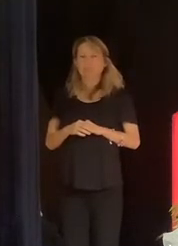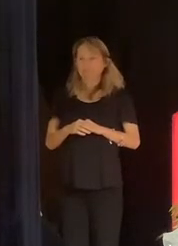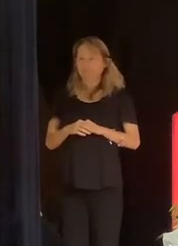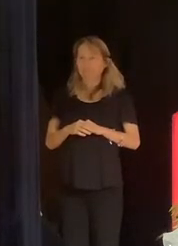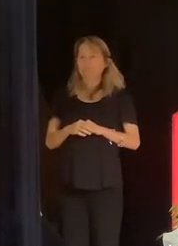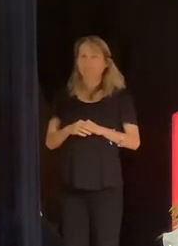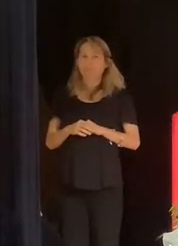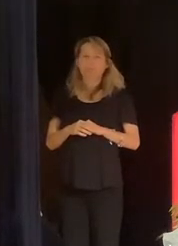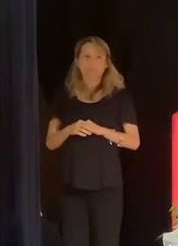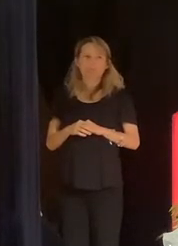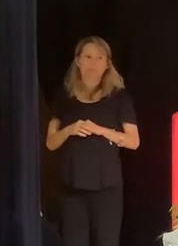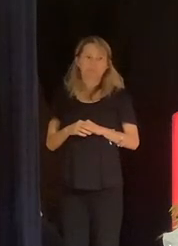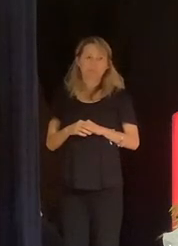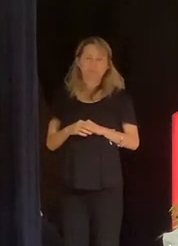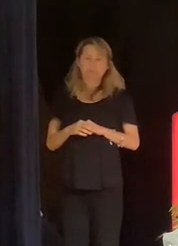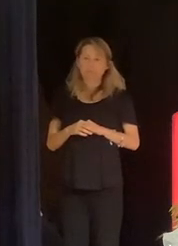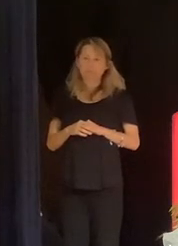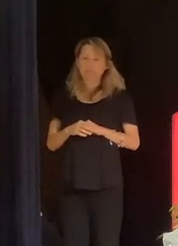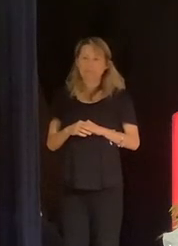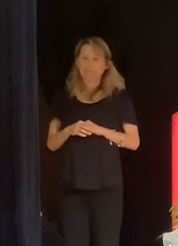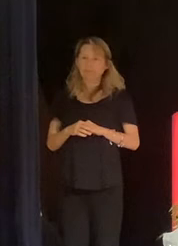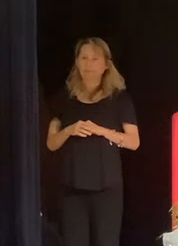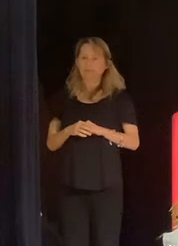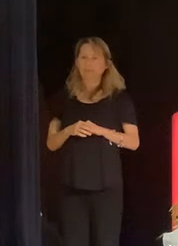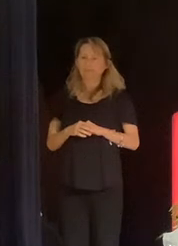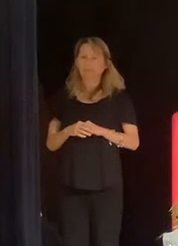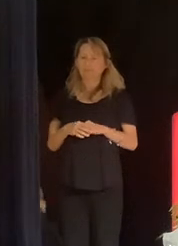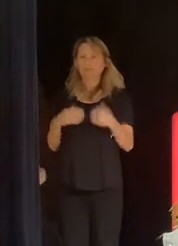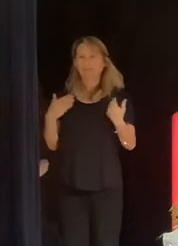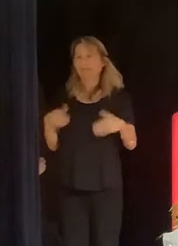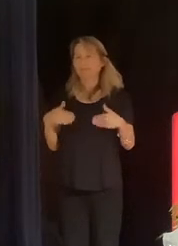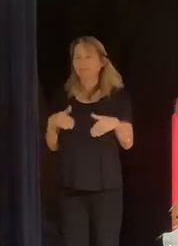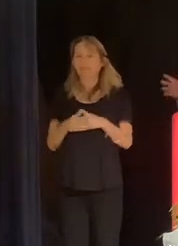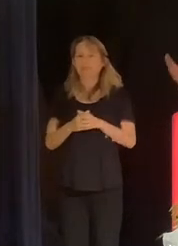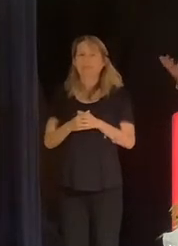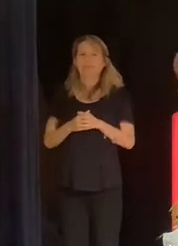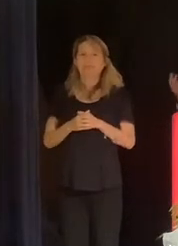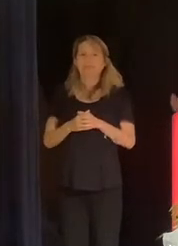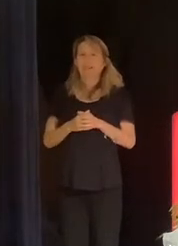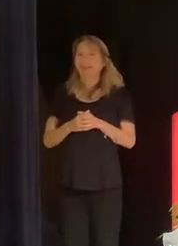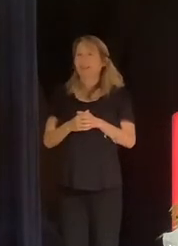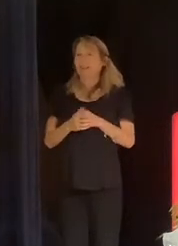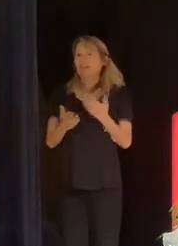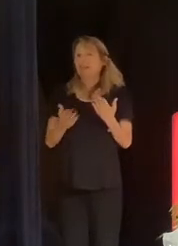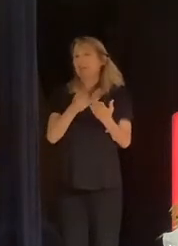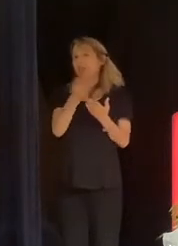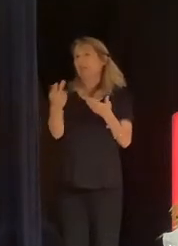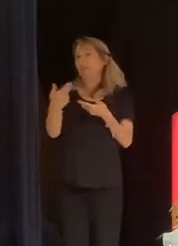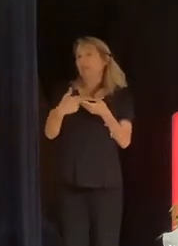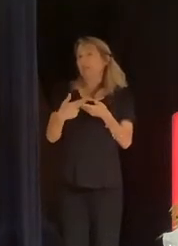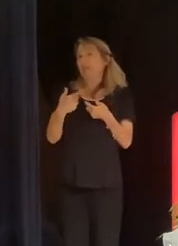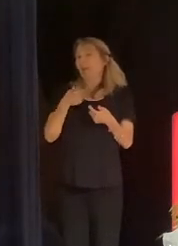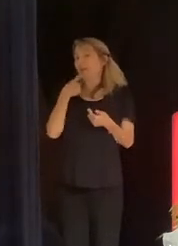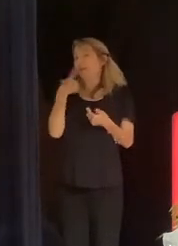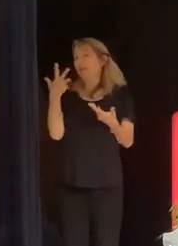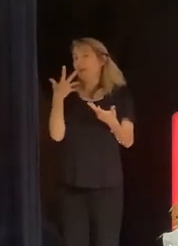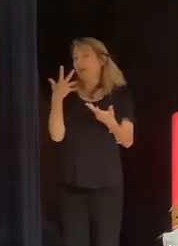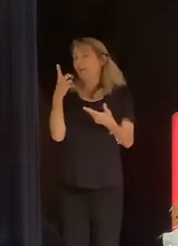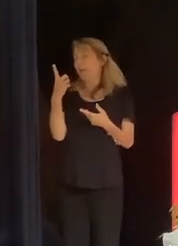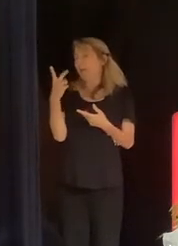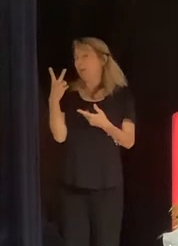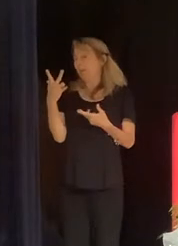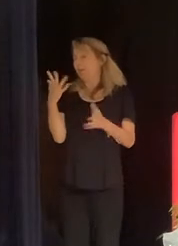So, I would like to say with great enthusiasm, and if I can get everyone to say it with me, after